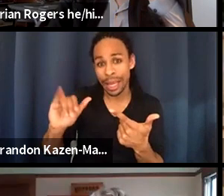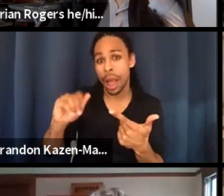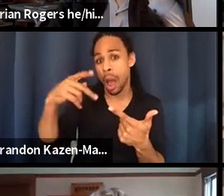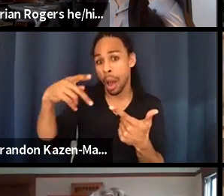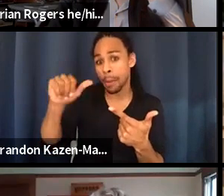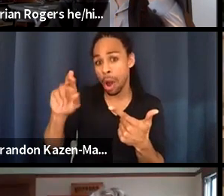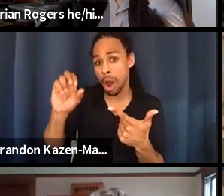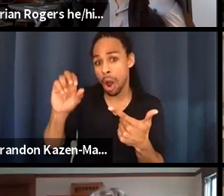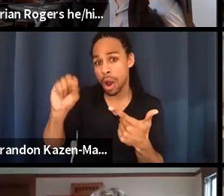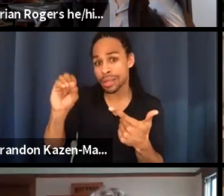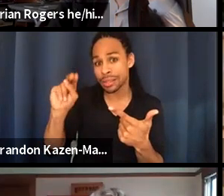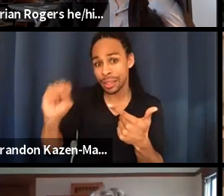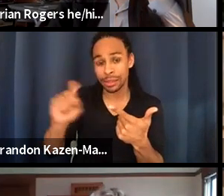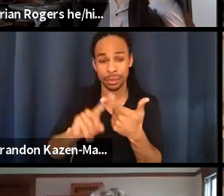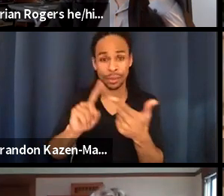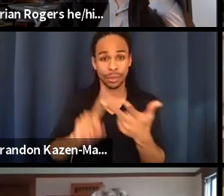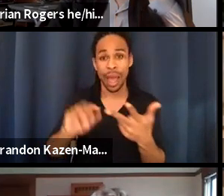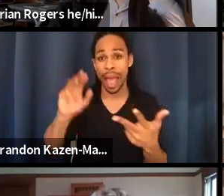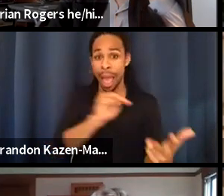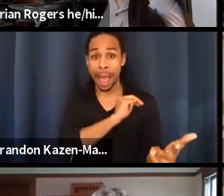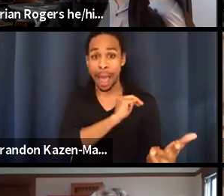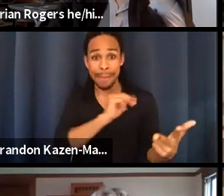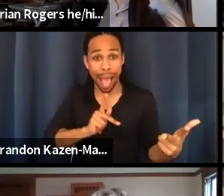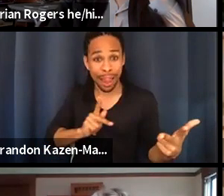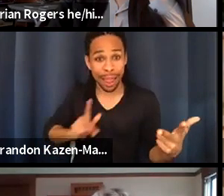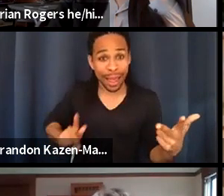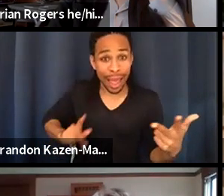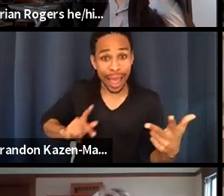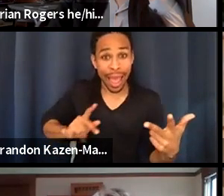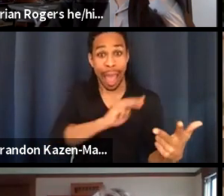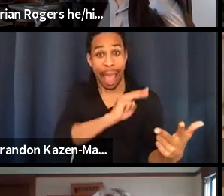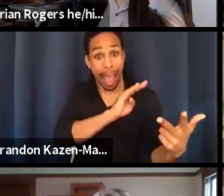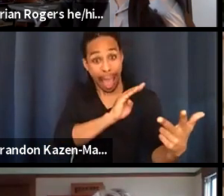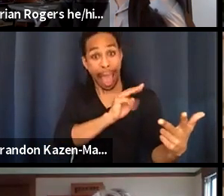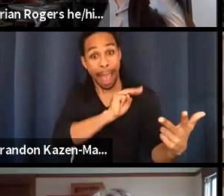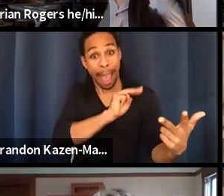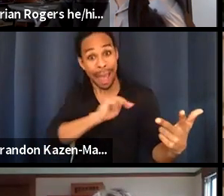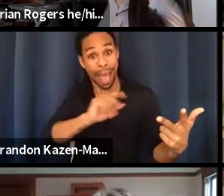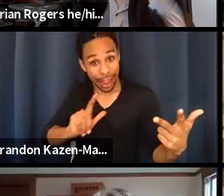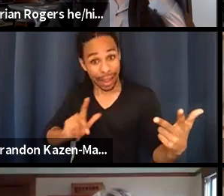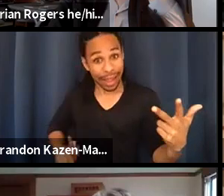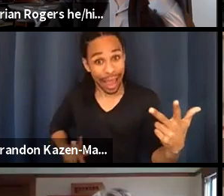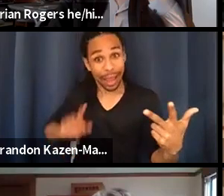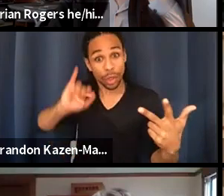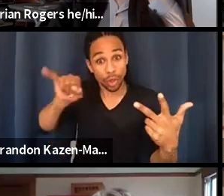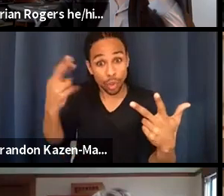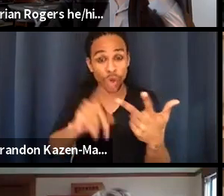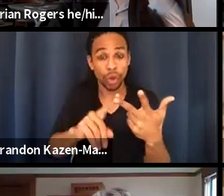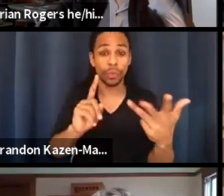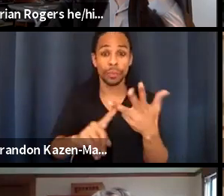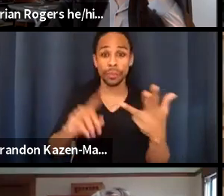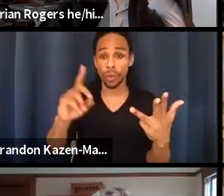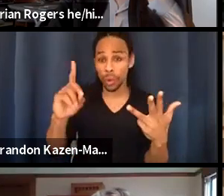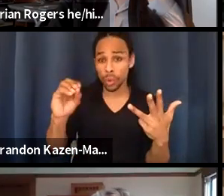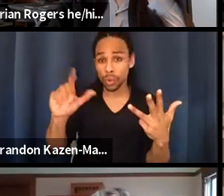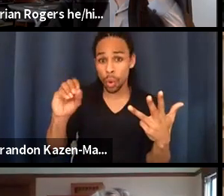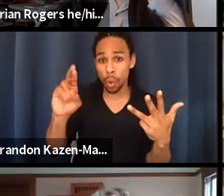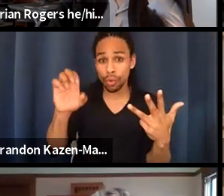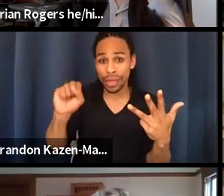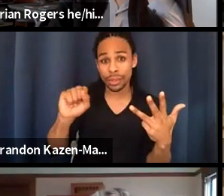Jr. and the SCLC with their Poor People's Campaign, Dolores Huerta and Cesar